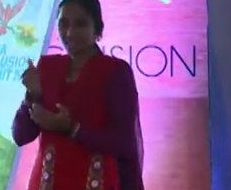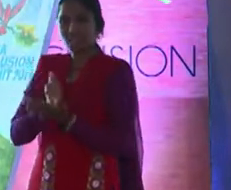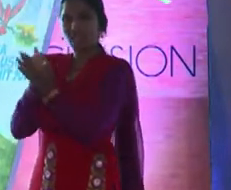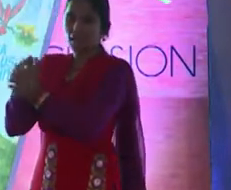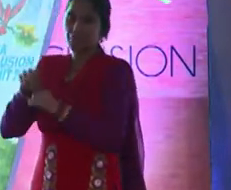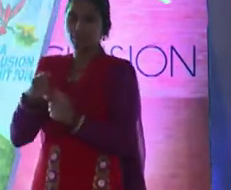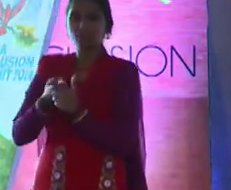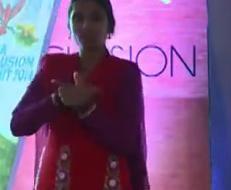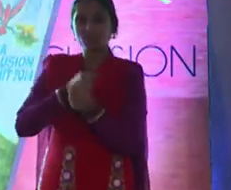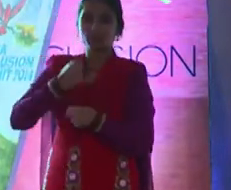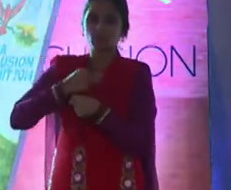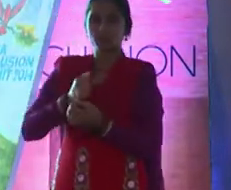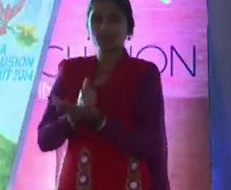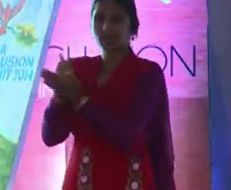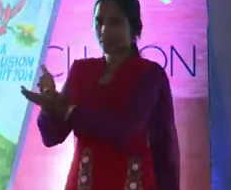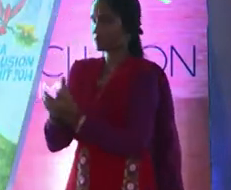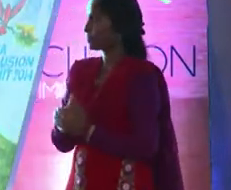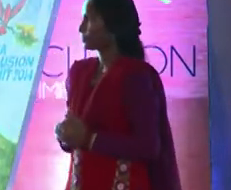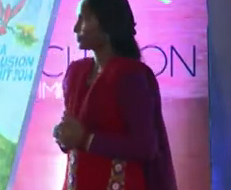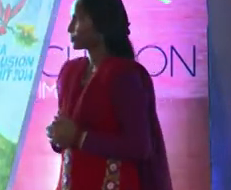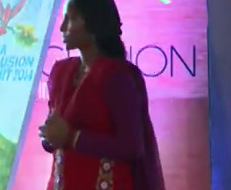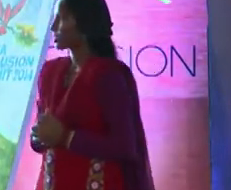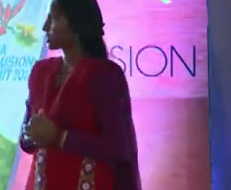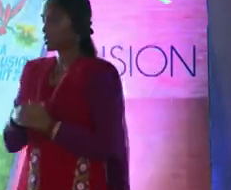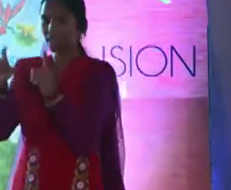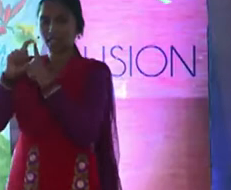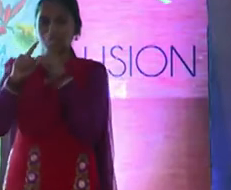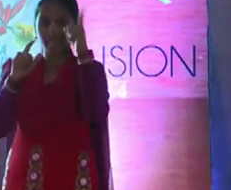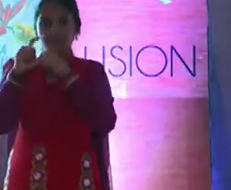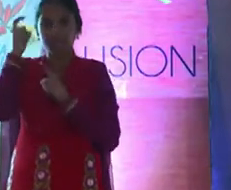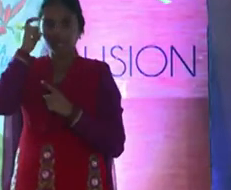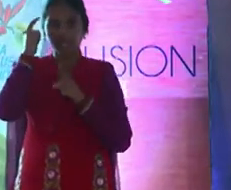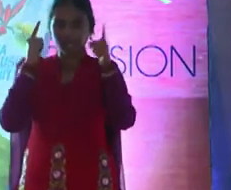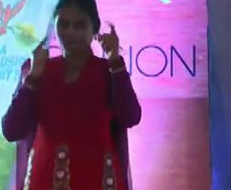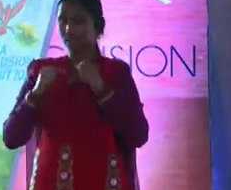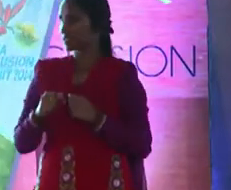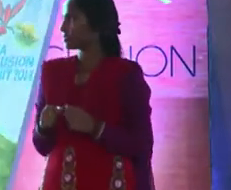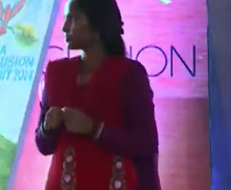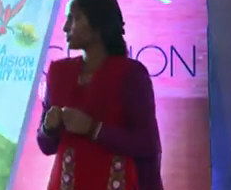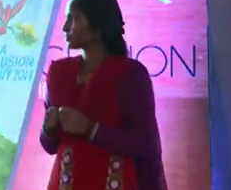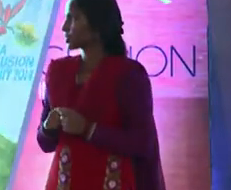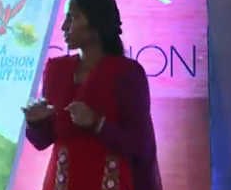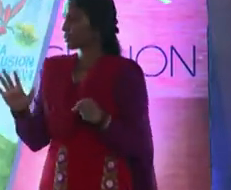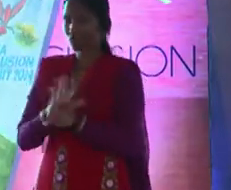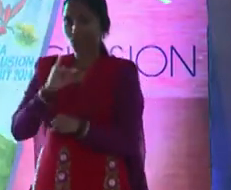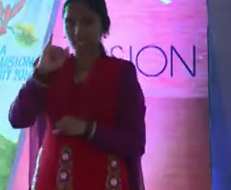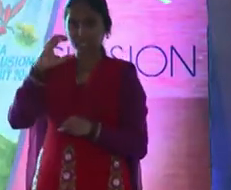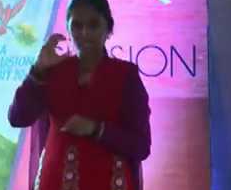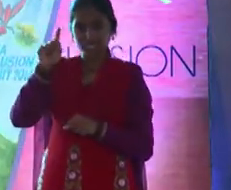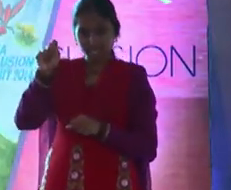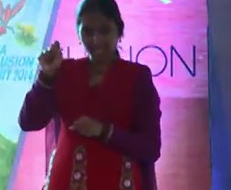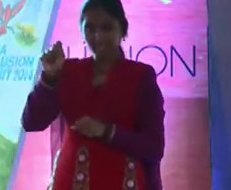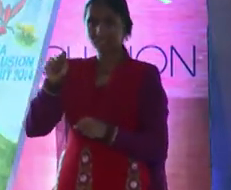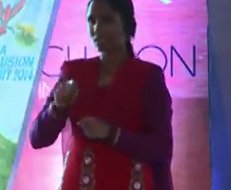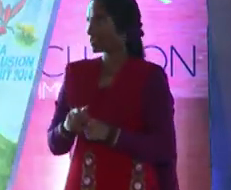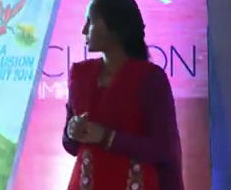a UNSCAP conference in Delhi on role of ICT, role of information